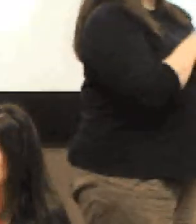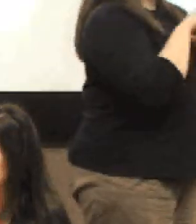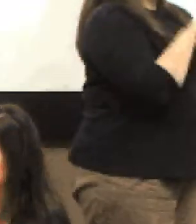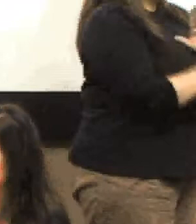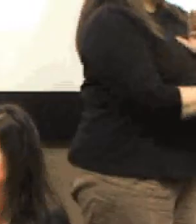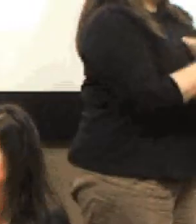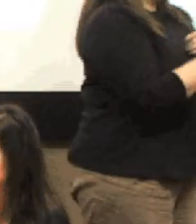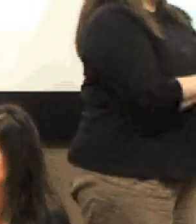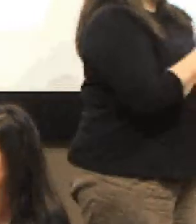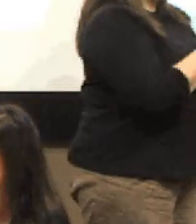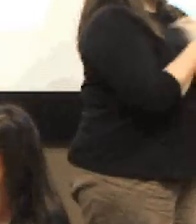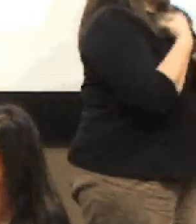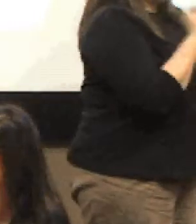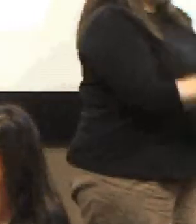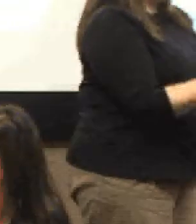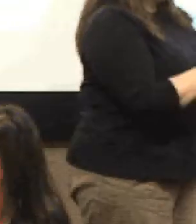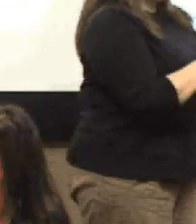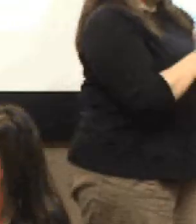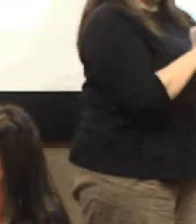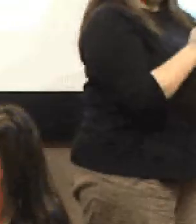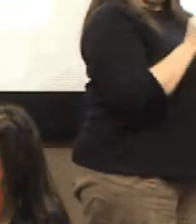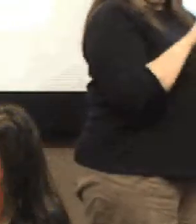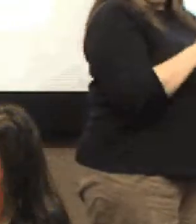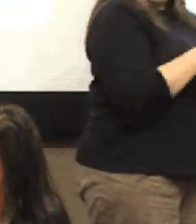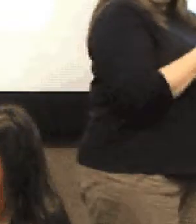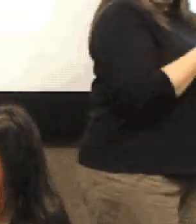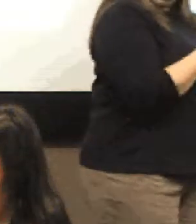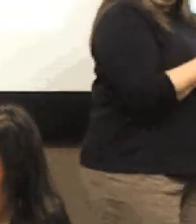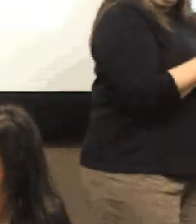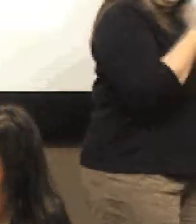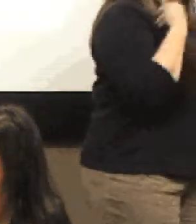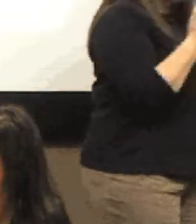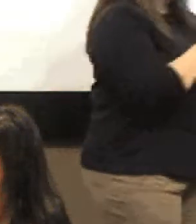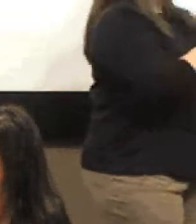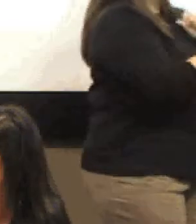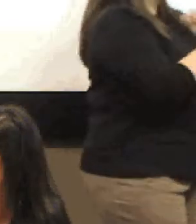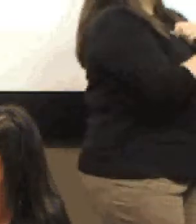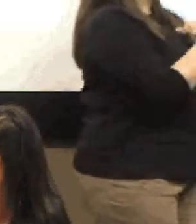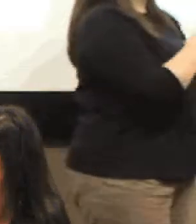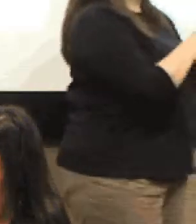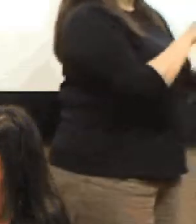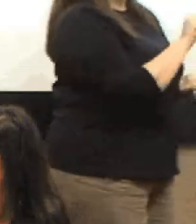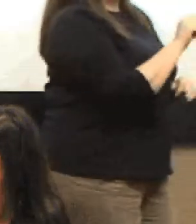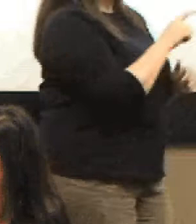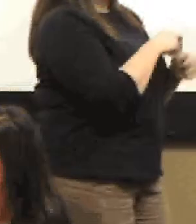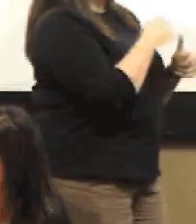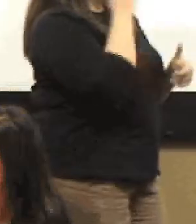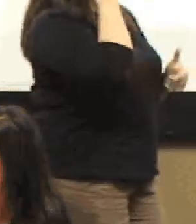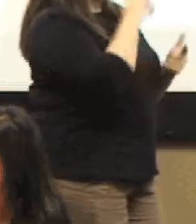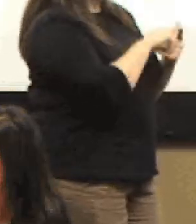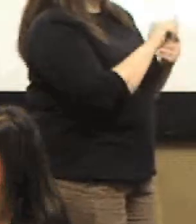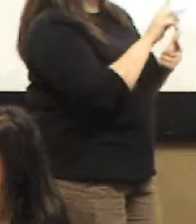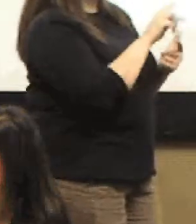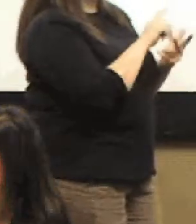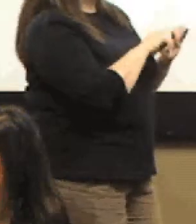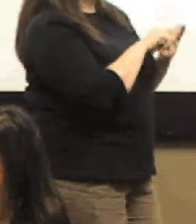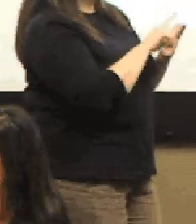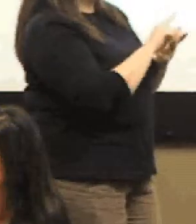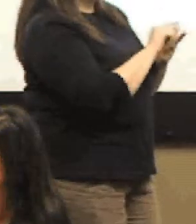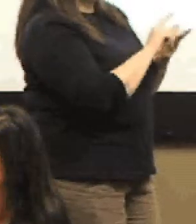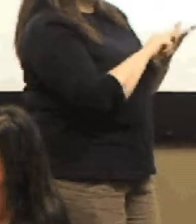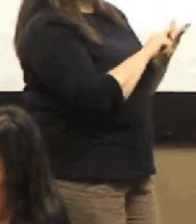declining in the last few years. As Matthew said a few years ago, if you wanted to advertise your product, you had radio, television,